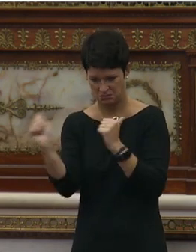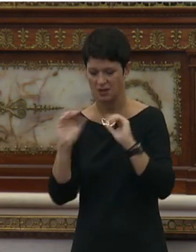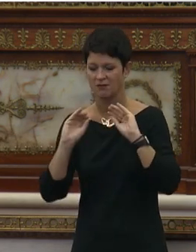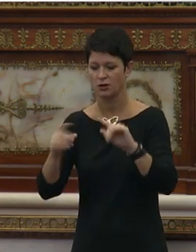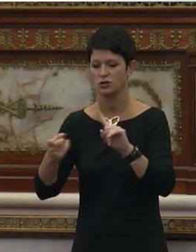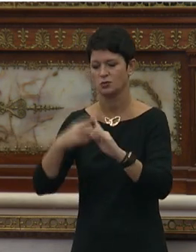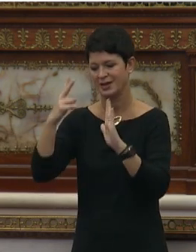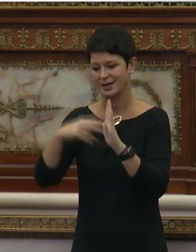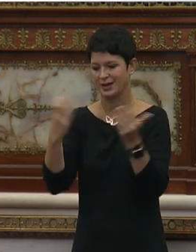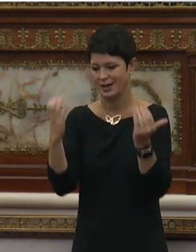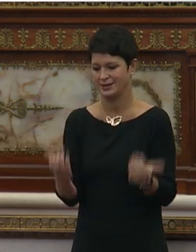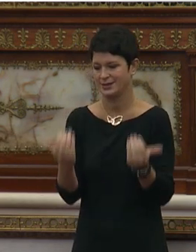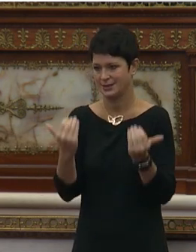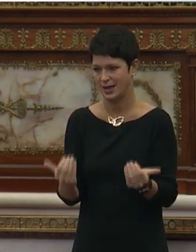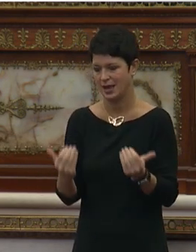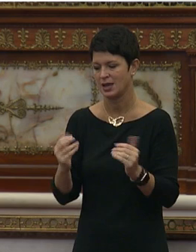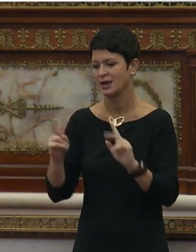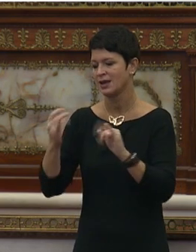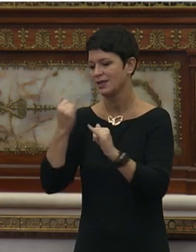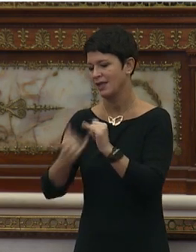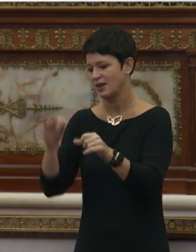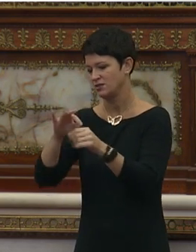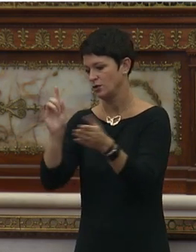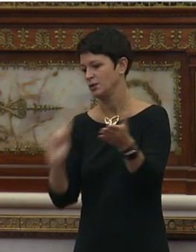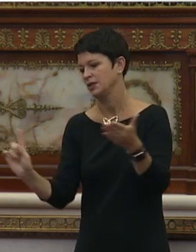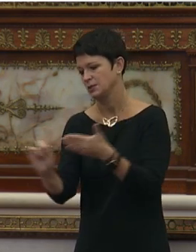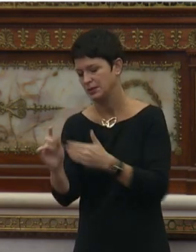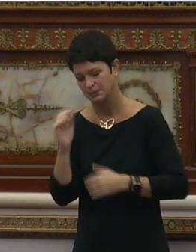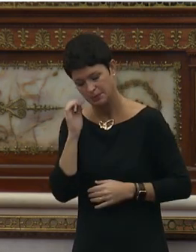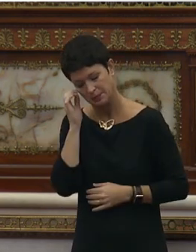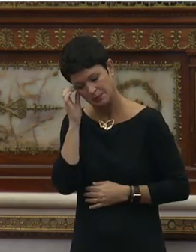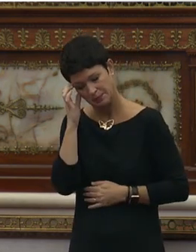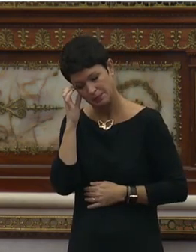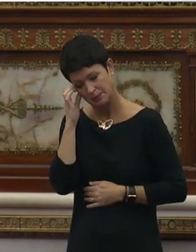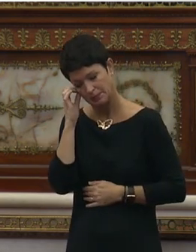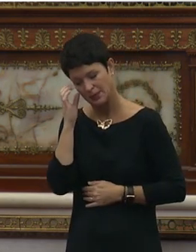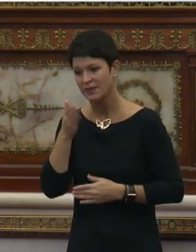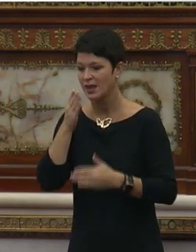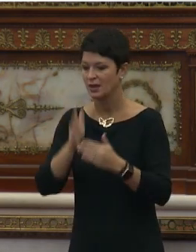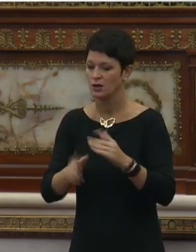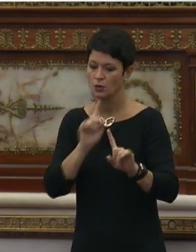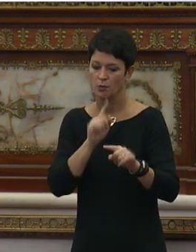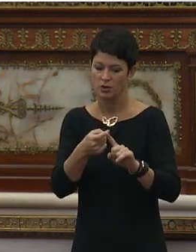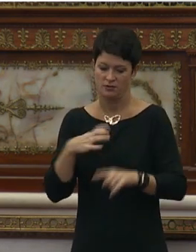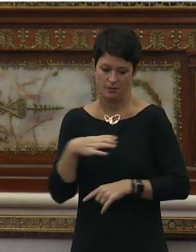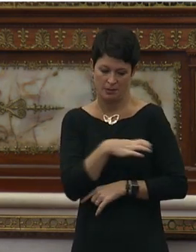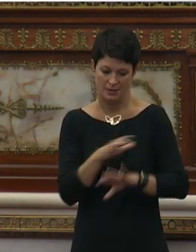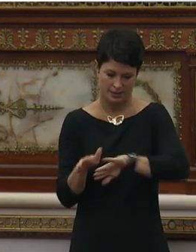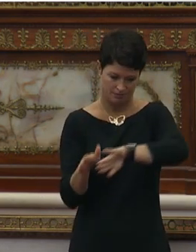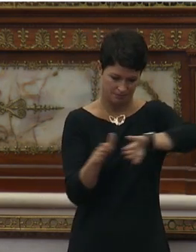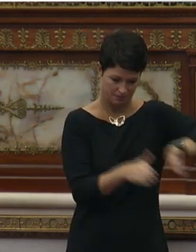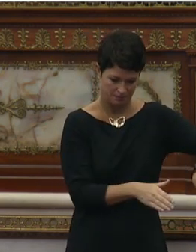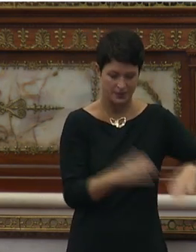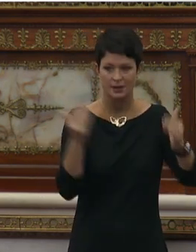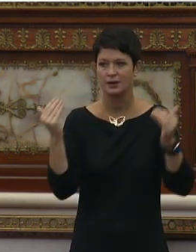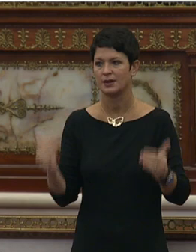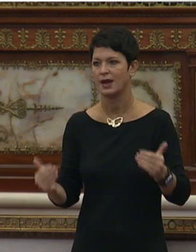opposed, ayes have it, and this bill will be placed on our first reading calendar today. That concludes our reports from the committee. We will